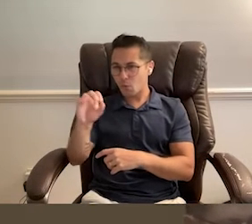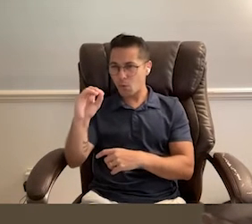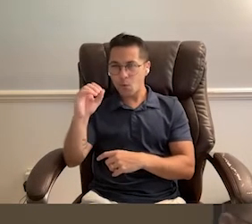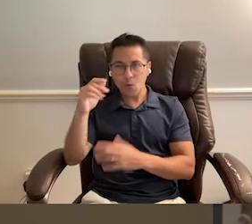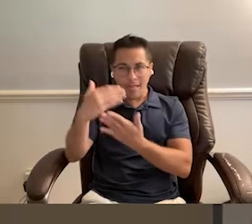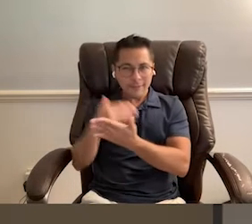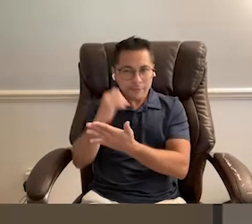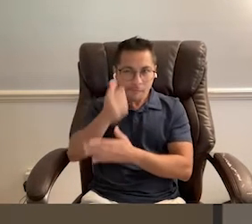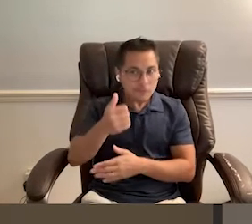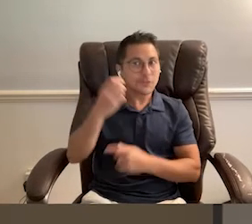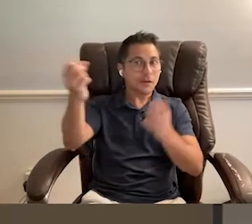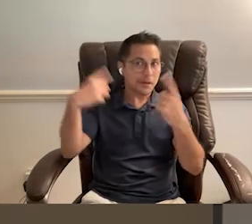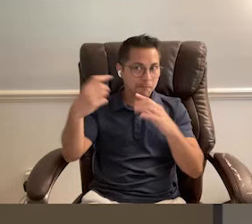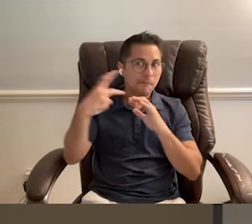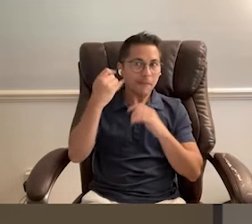want to know